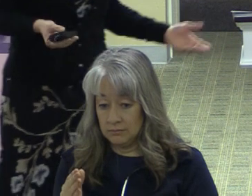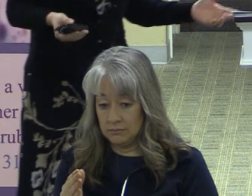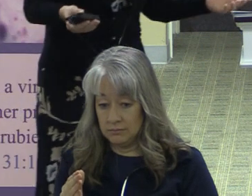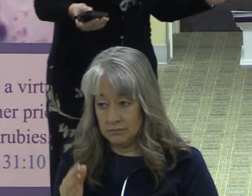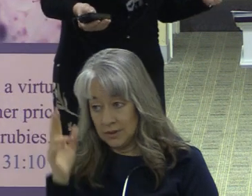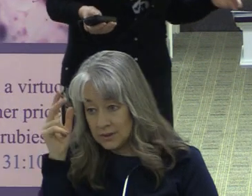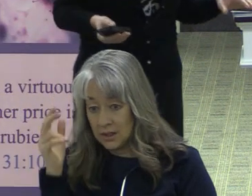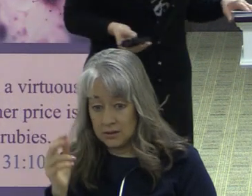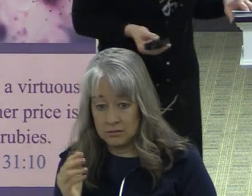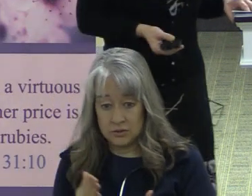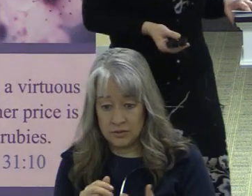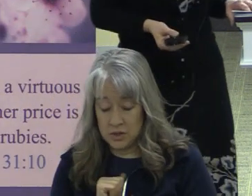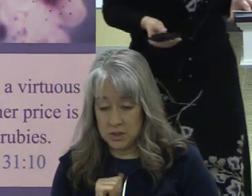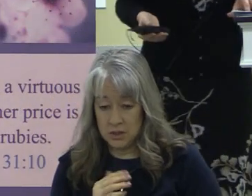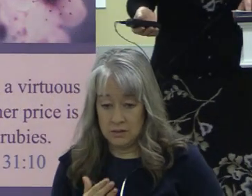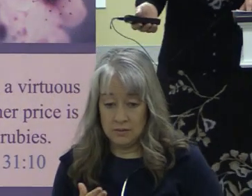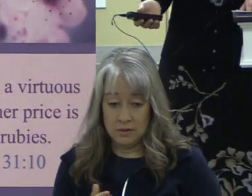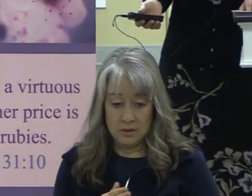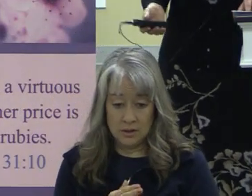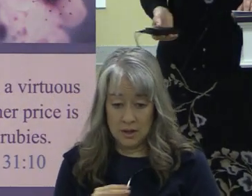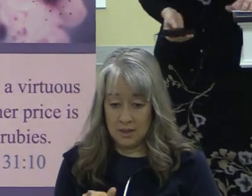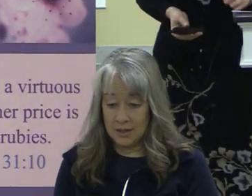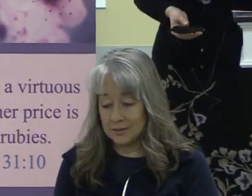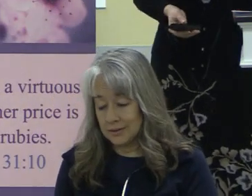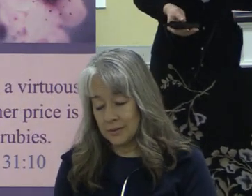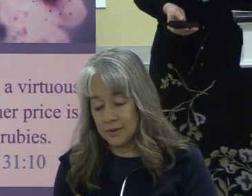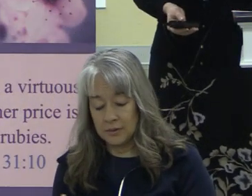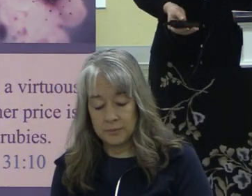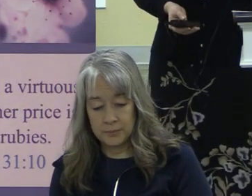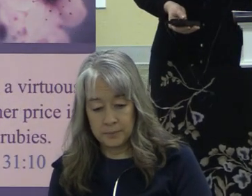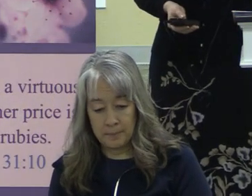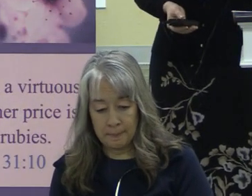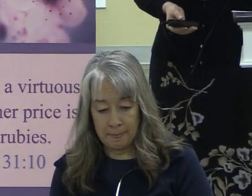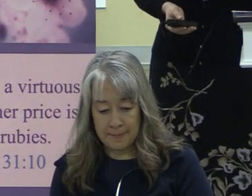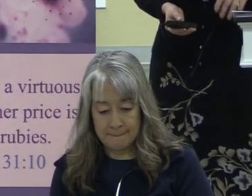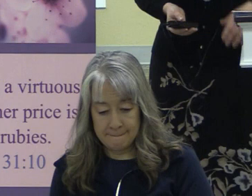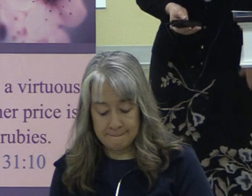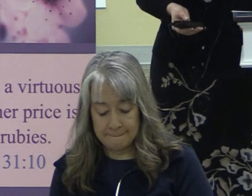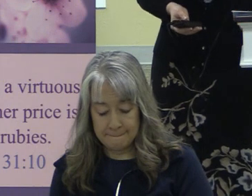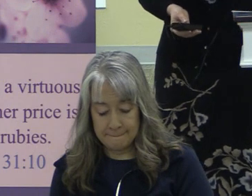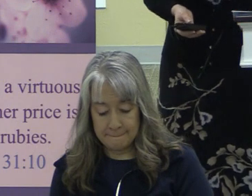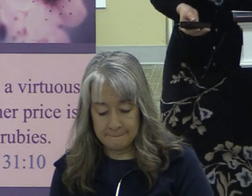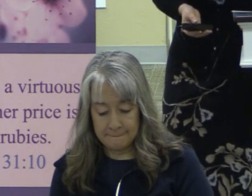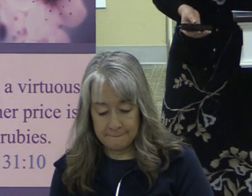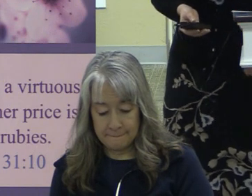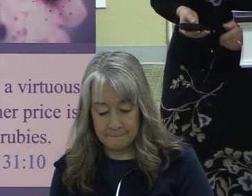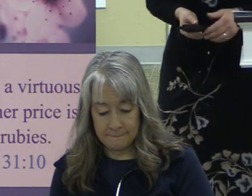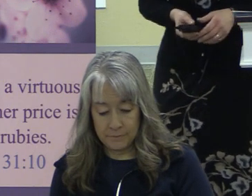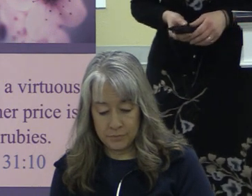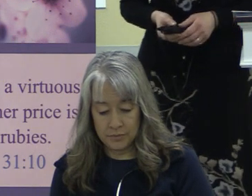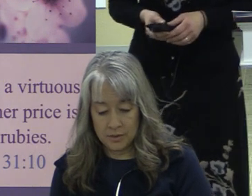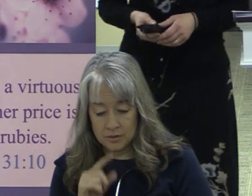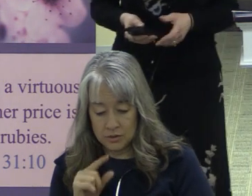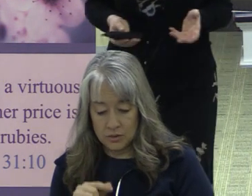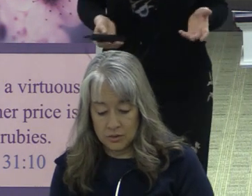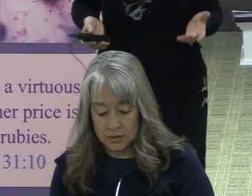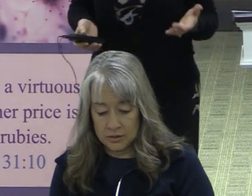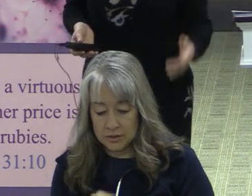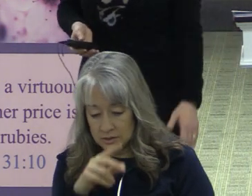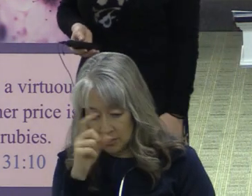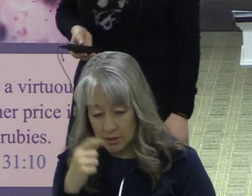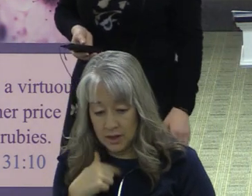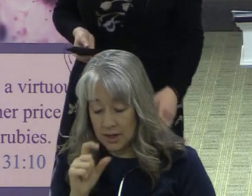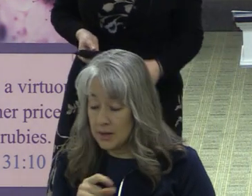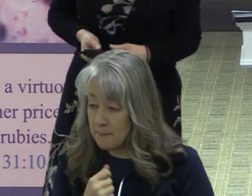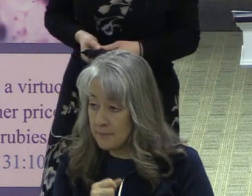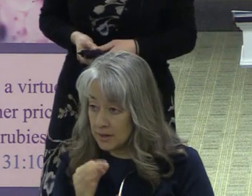You're serving Satan, you're serving yourself, and that's the same thing. So So this summer, I